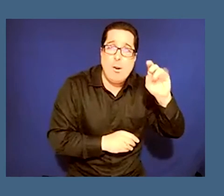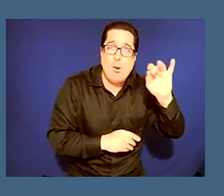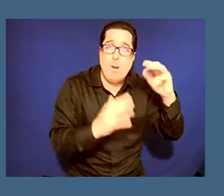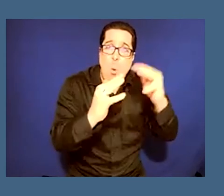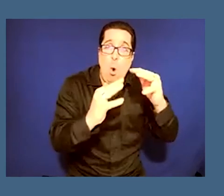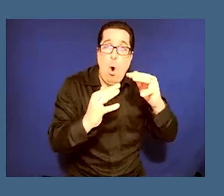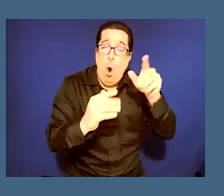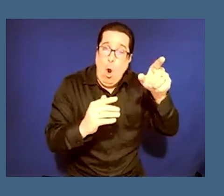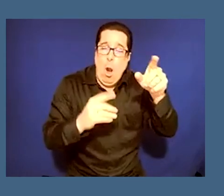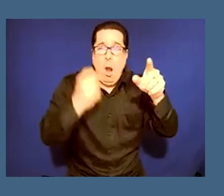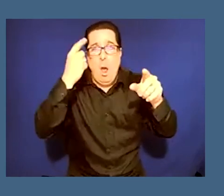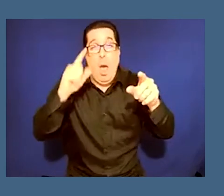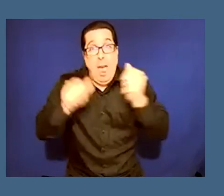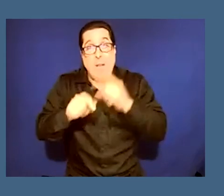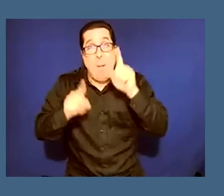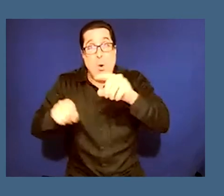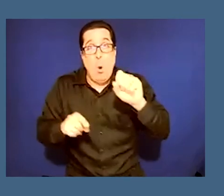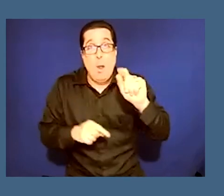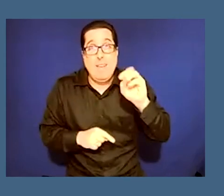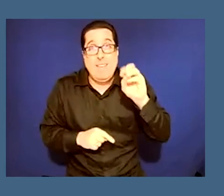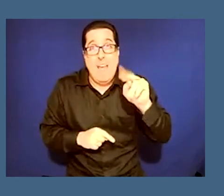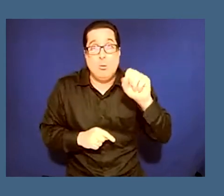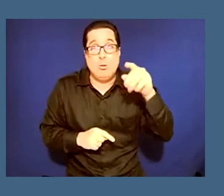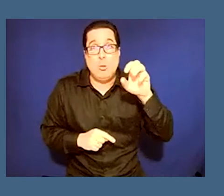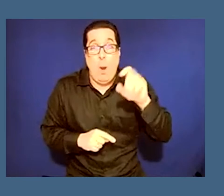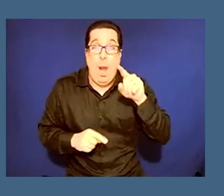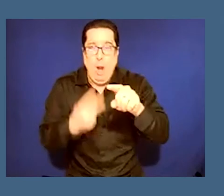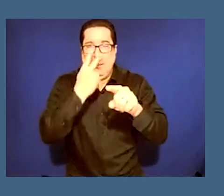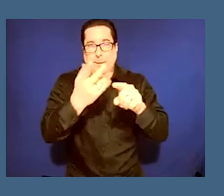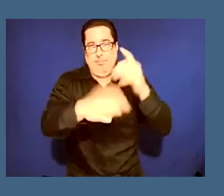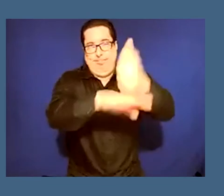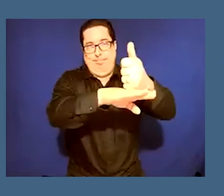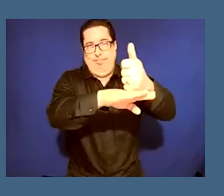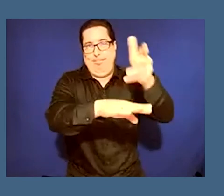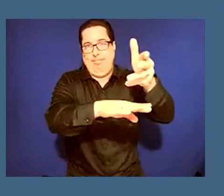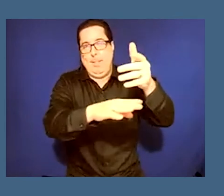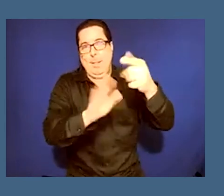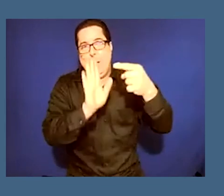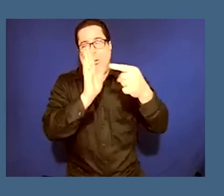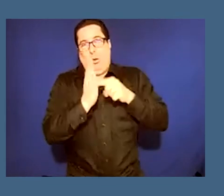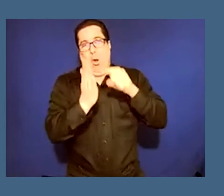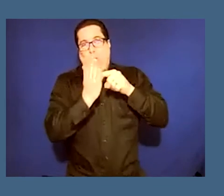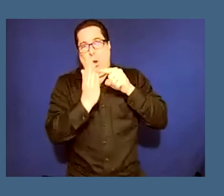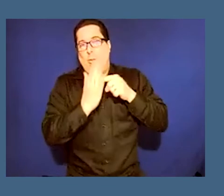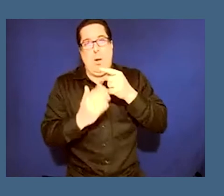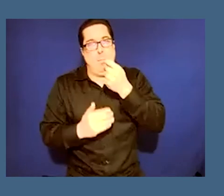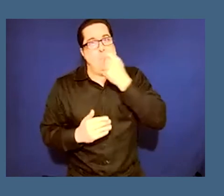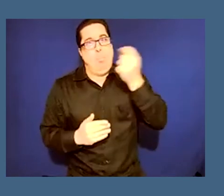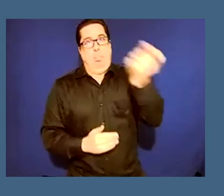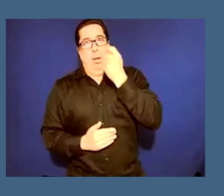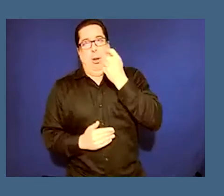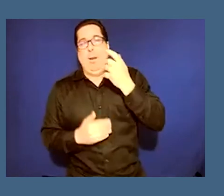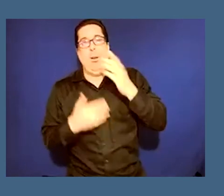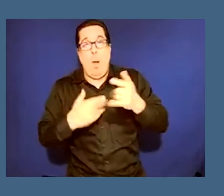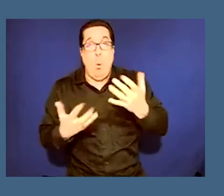square there they are you know standing very as a very dominant reminder so kwami please unmute and add to this